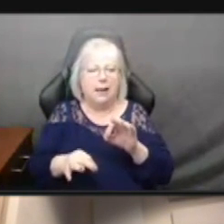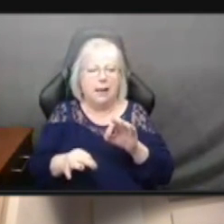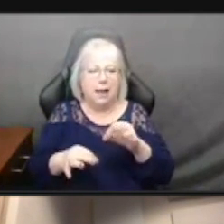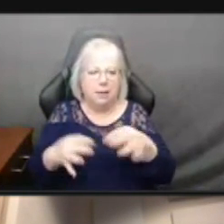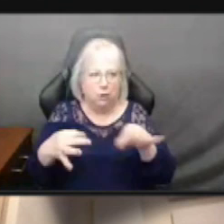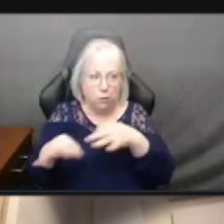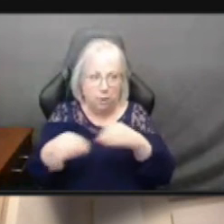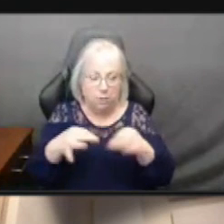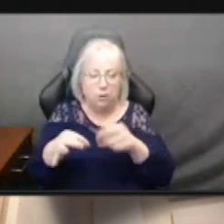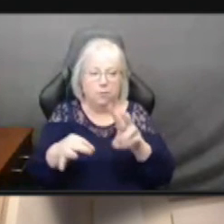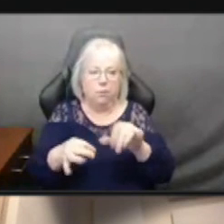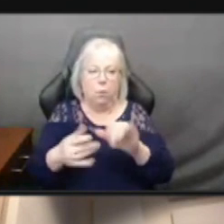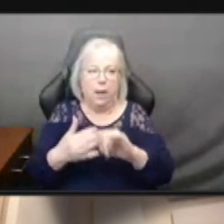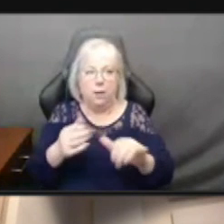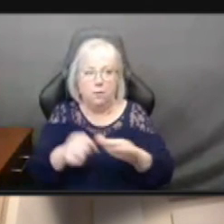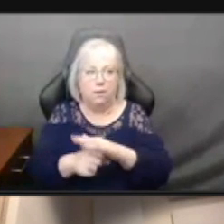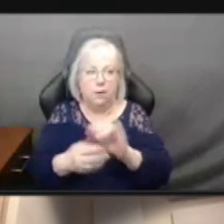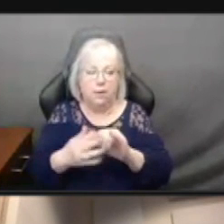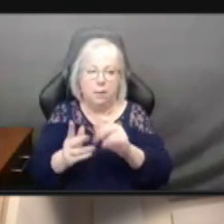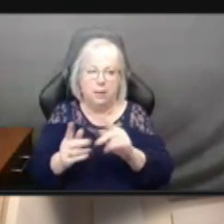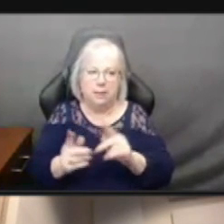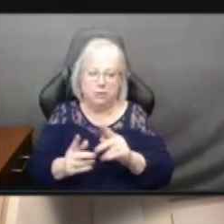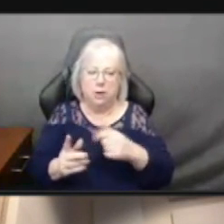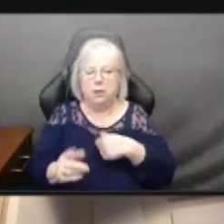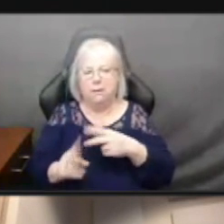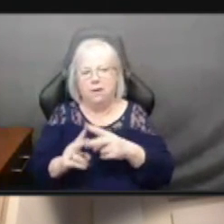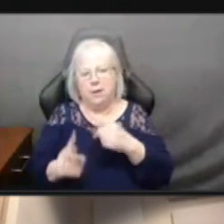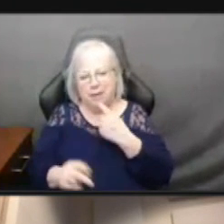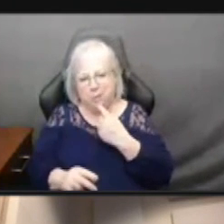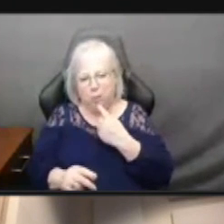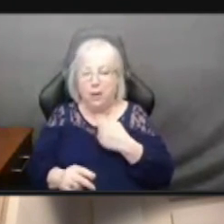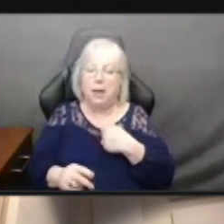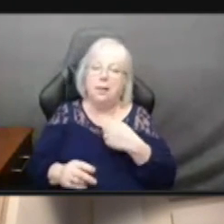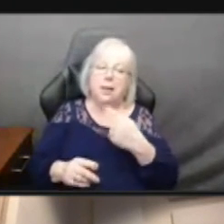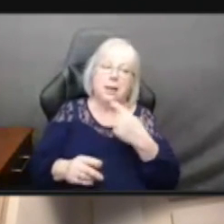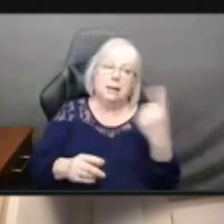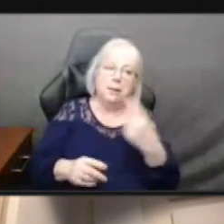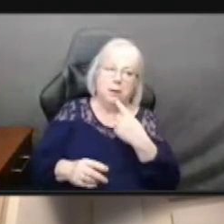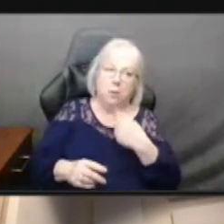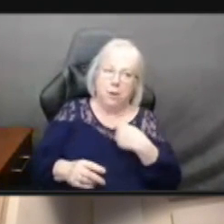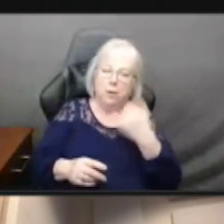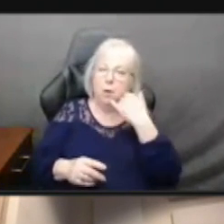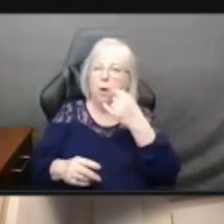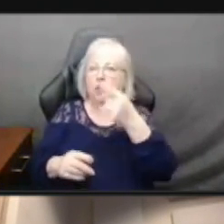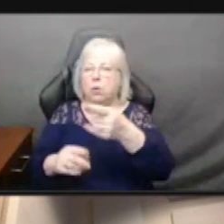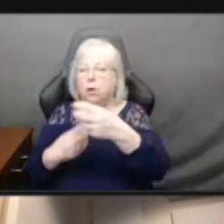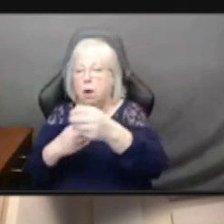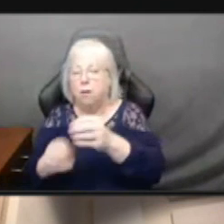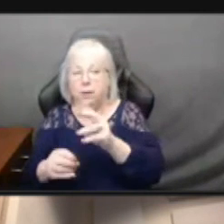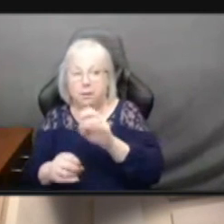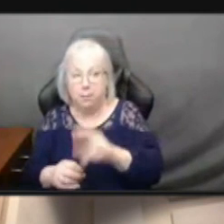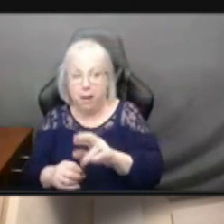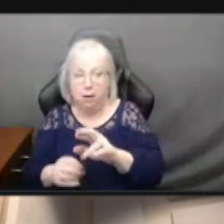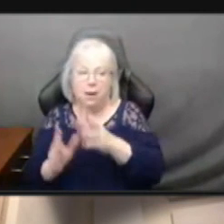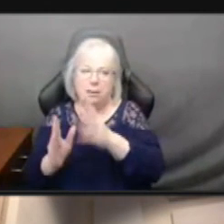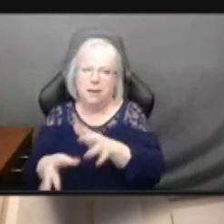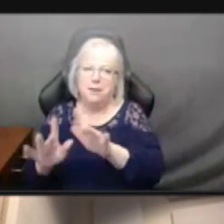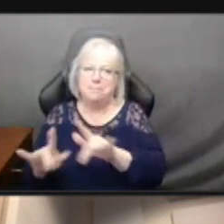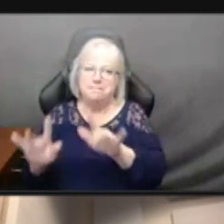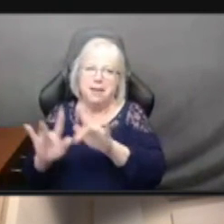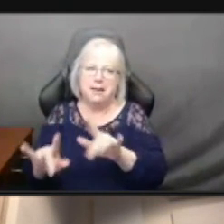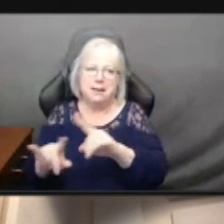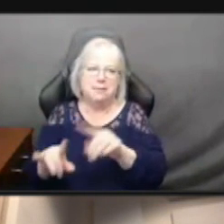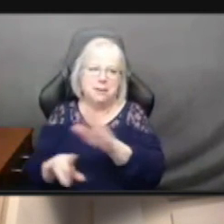Was very disappointed. Was then told to call your office, Mayor, and only to have left a message and not get a return